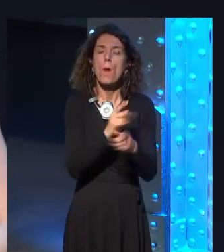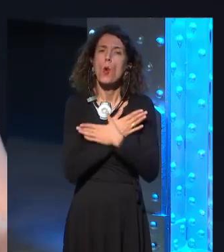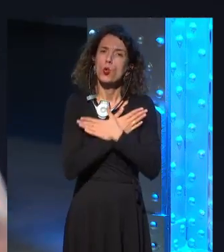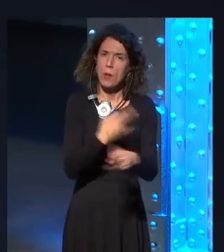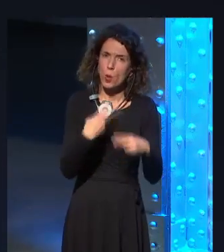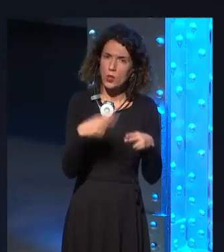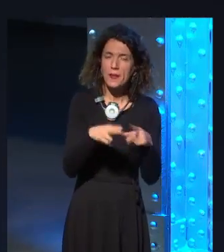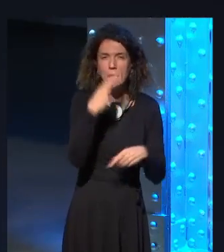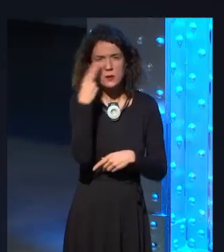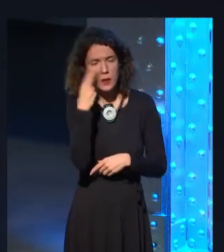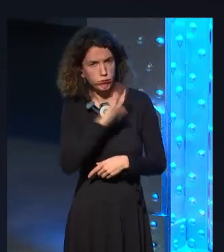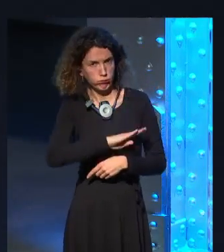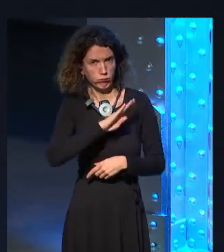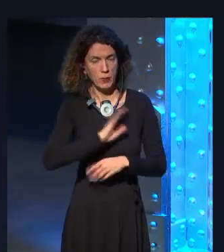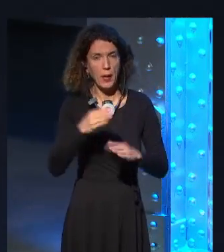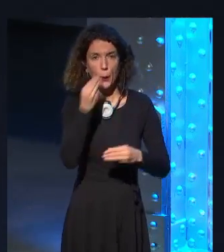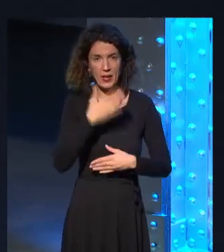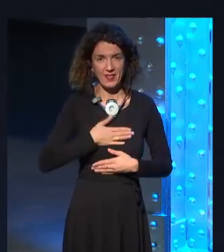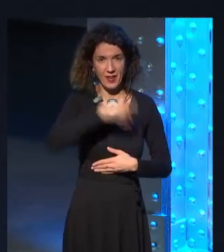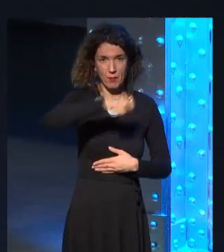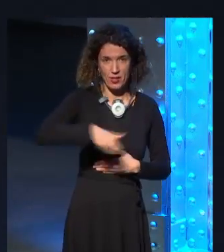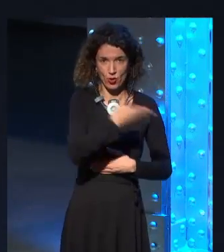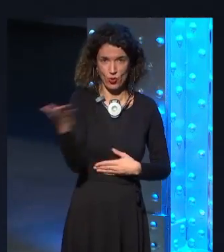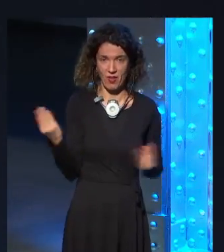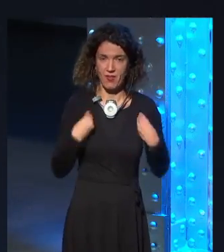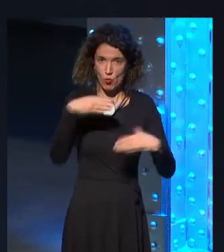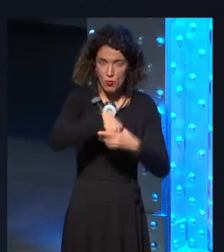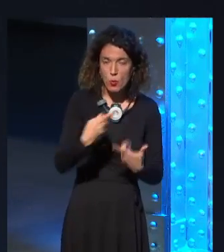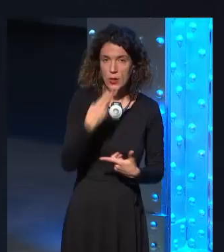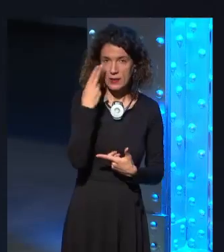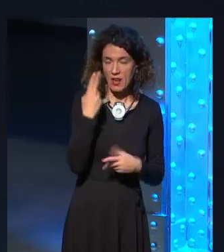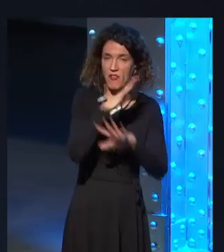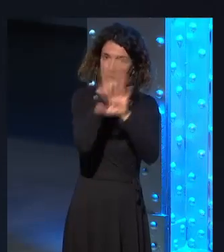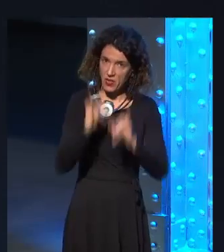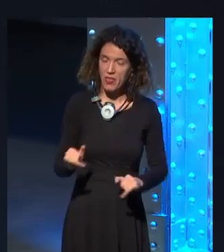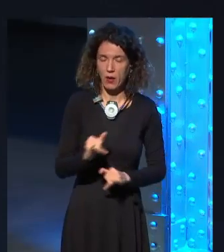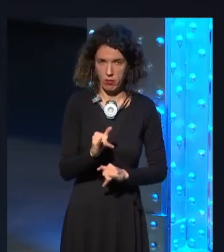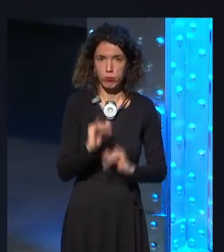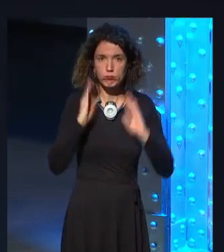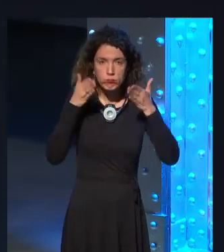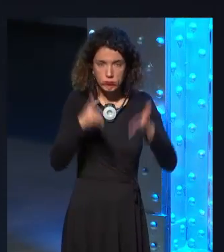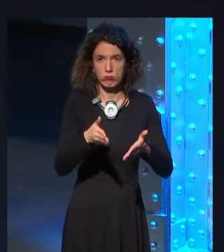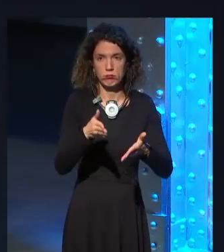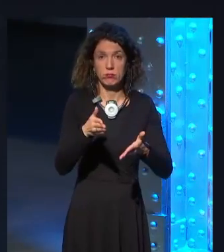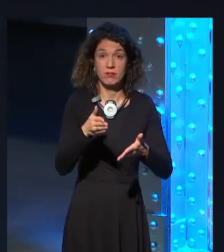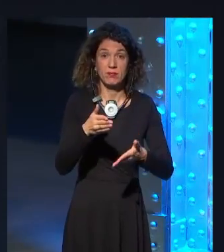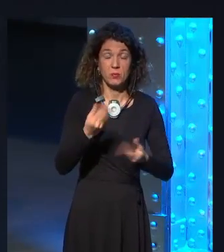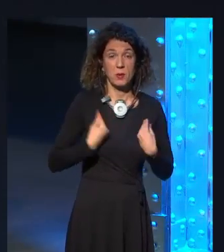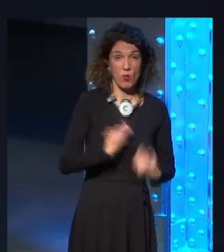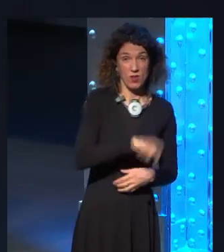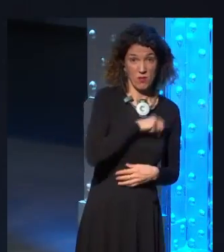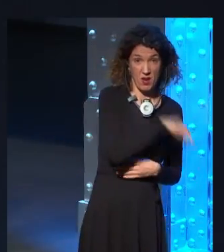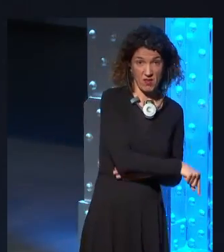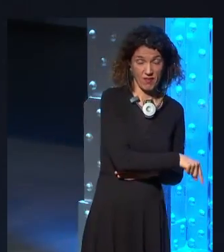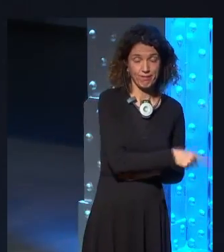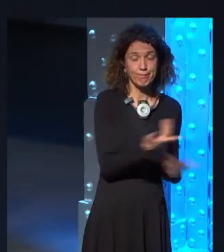in Finland, there is a political will and interest about the well-being of the population, of happiness.